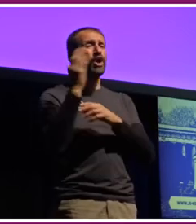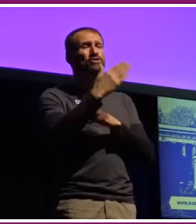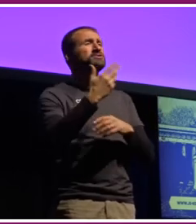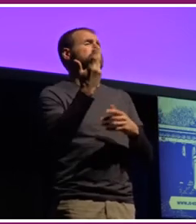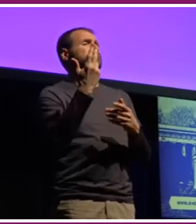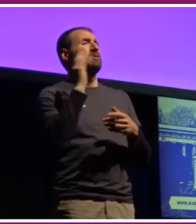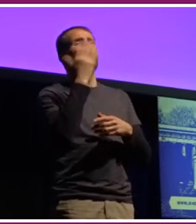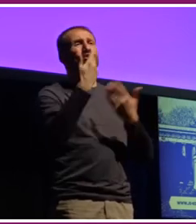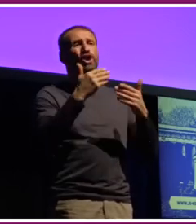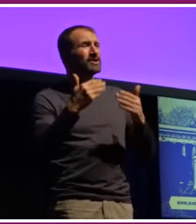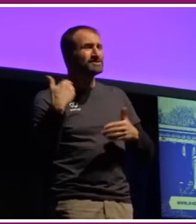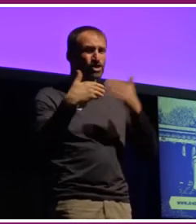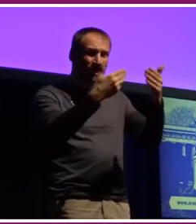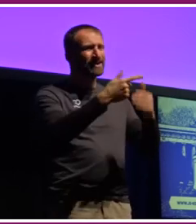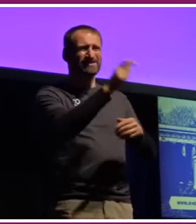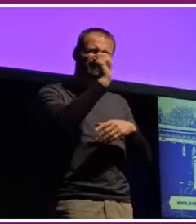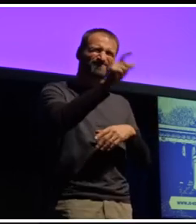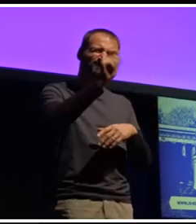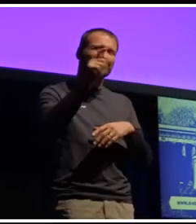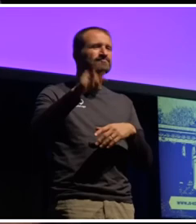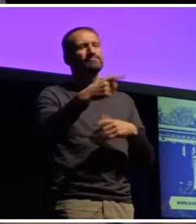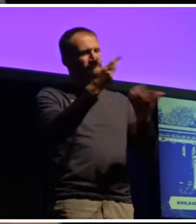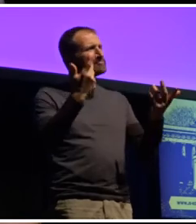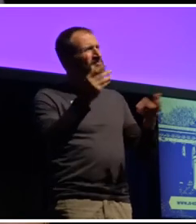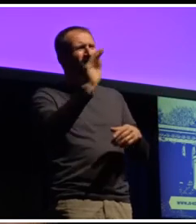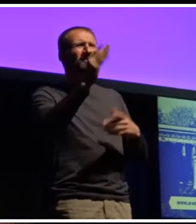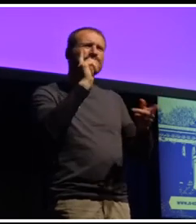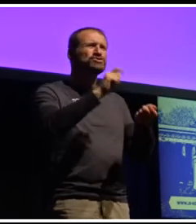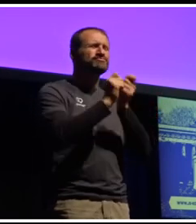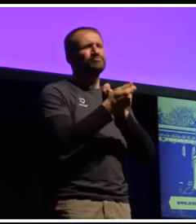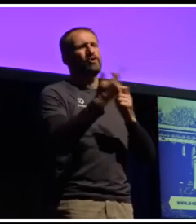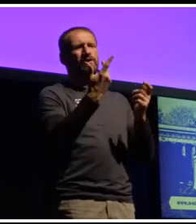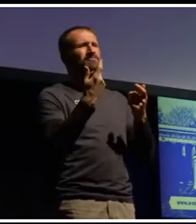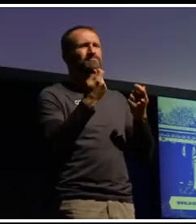yet. So I ask you to still, you know, try to build a web that doesn't break.